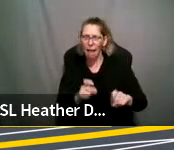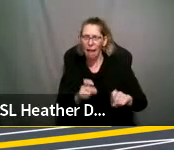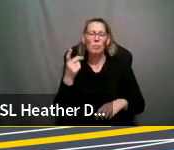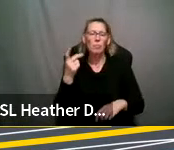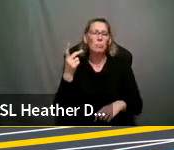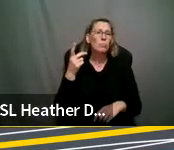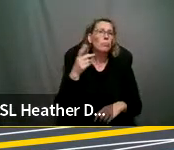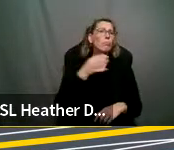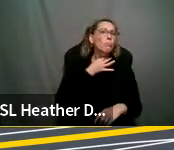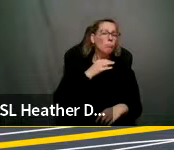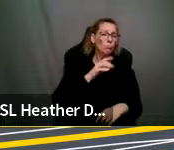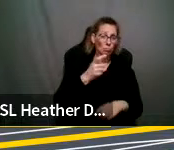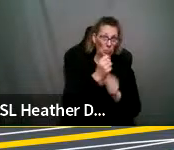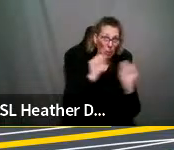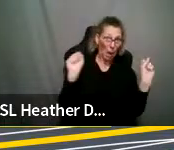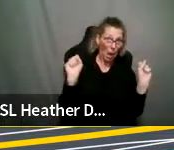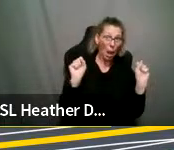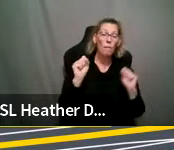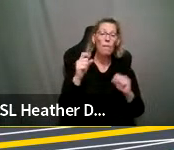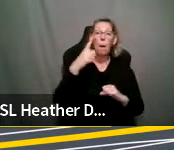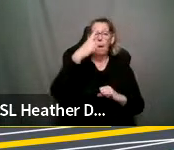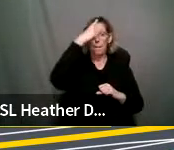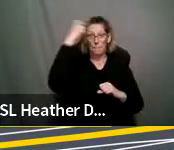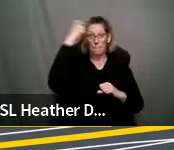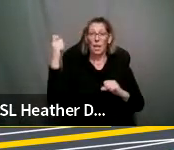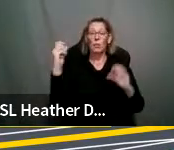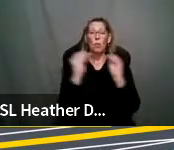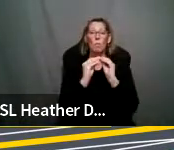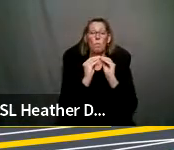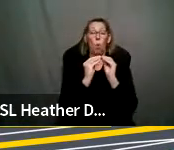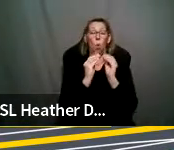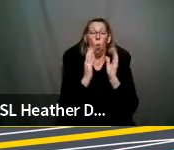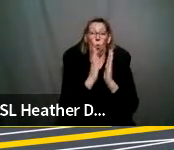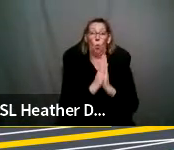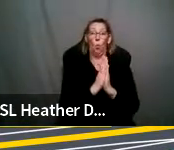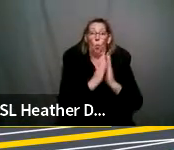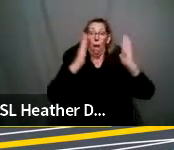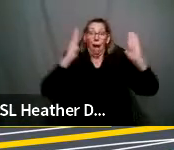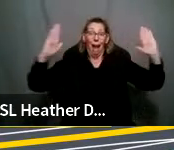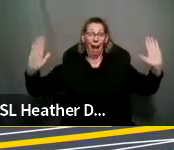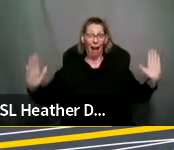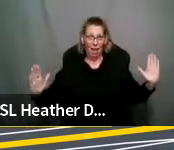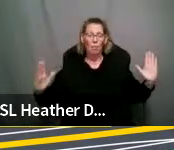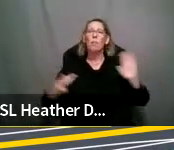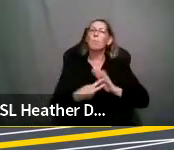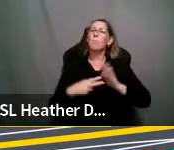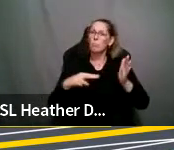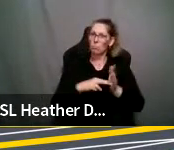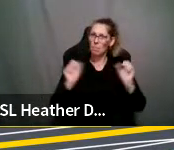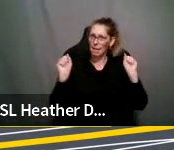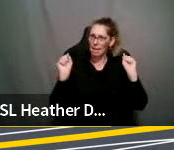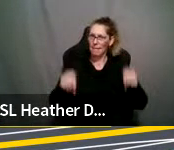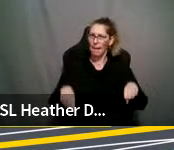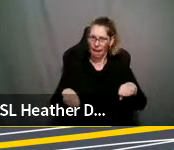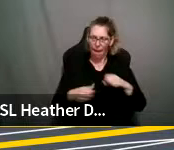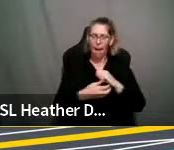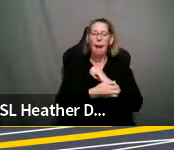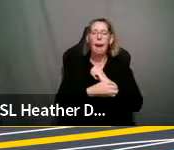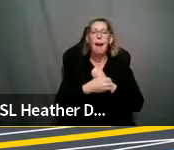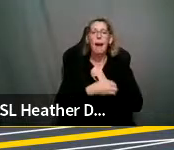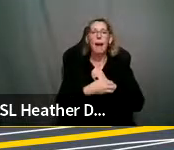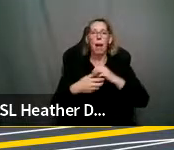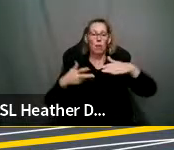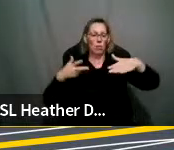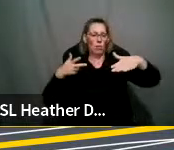And because of the wider horizontal clearance, they can actually position to pass under